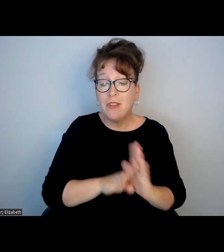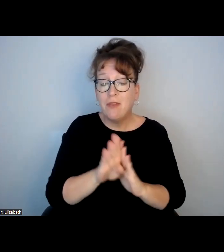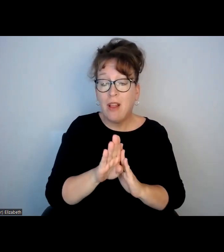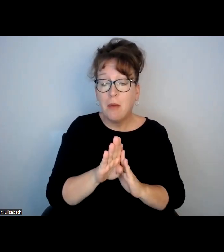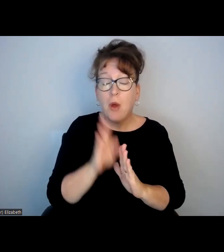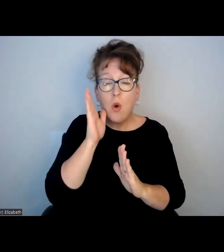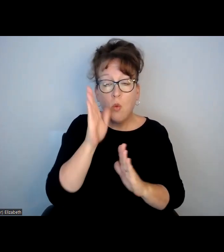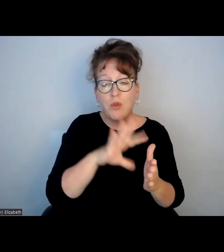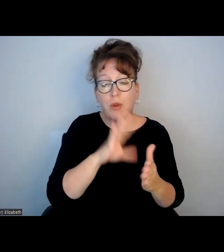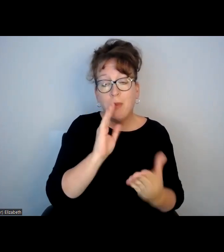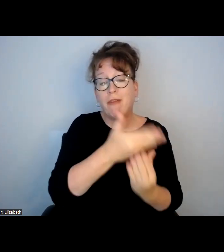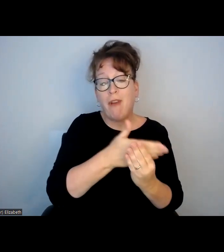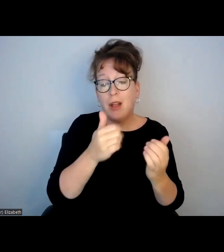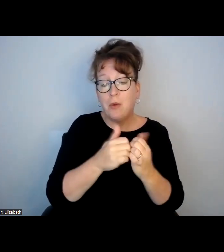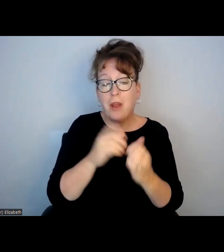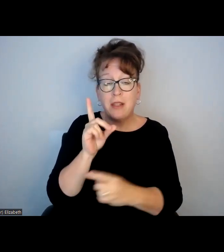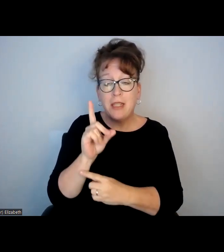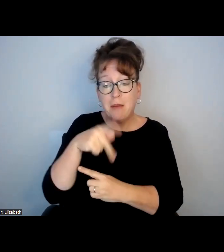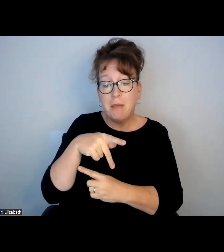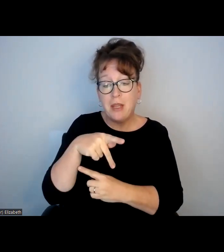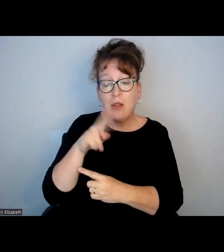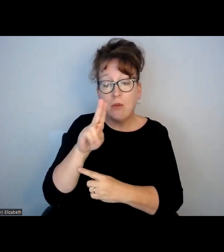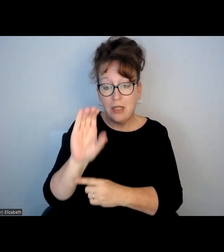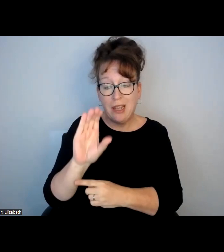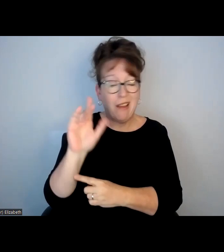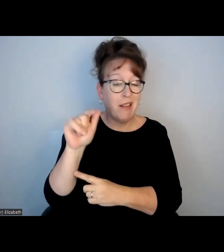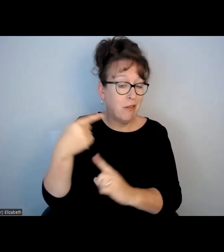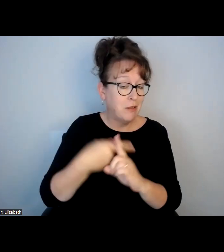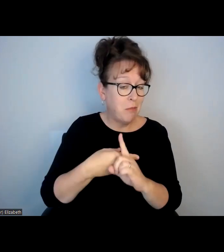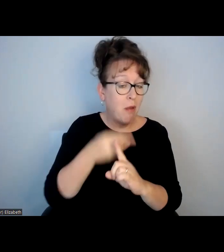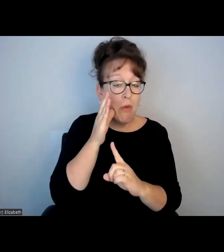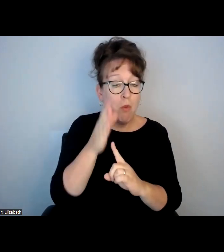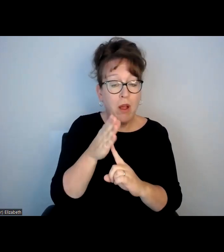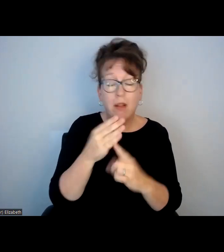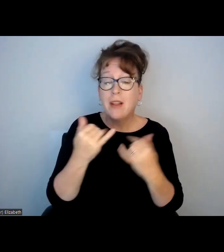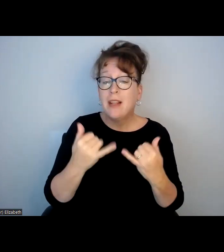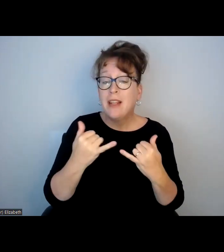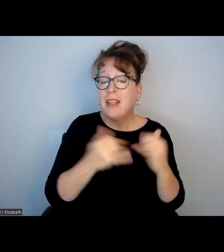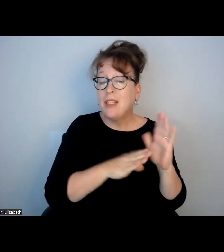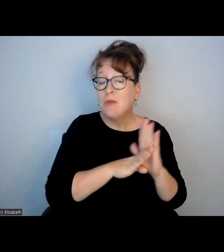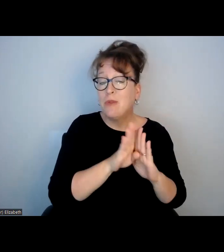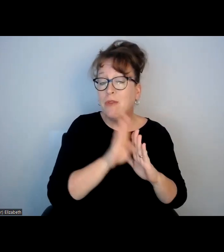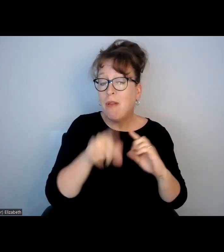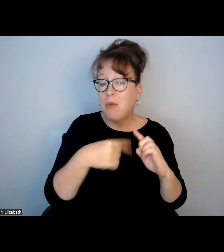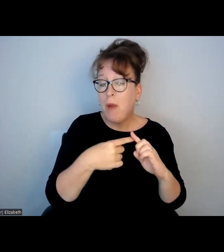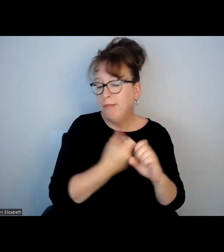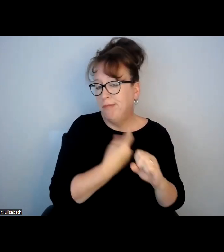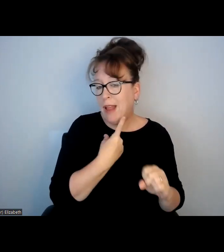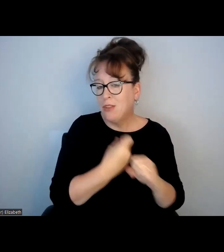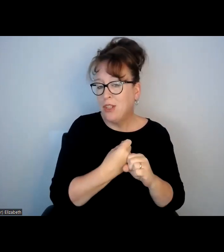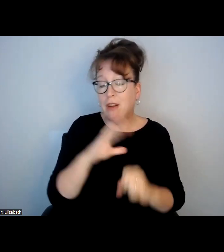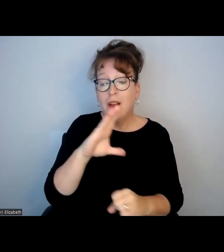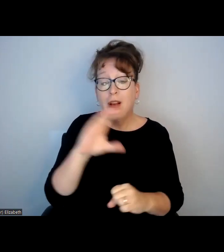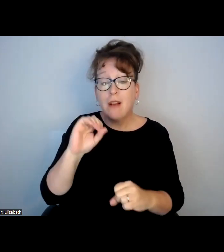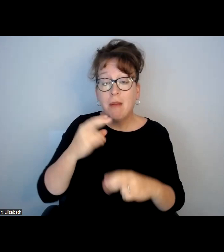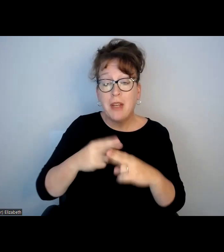with the Department of Public Utilities for review later this month. These were developed last year. Eversource alone identified